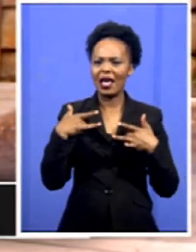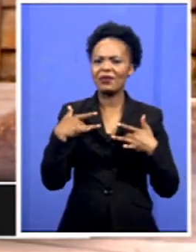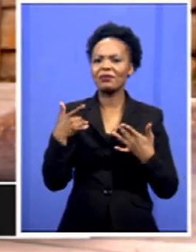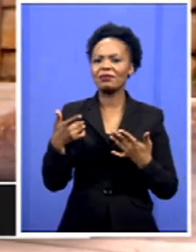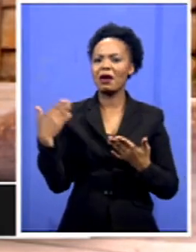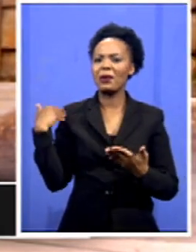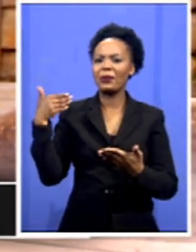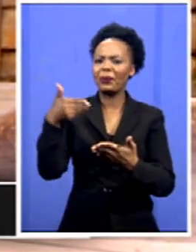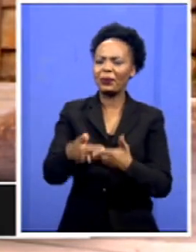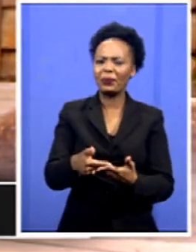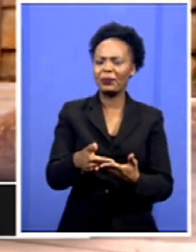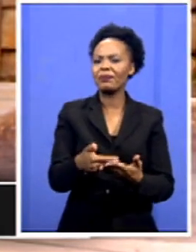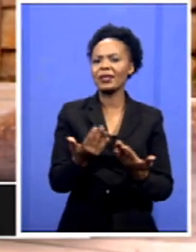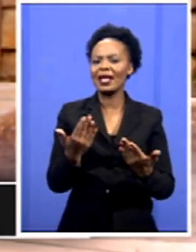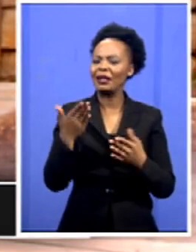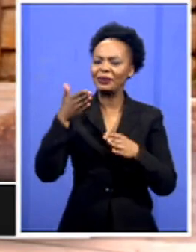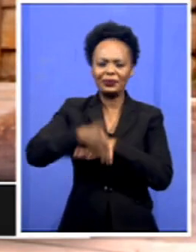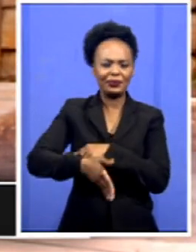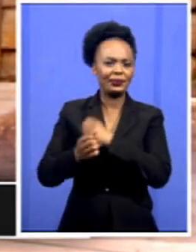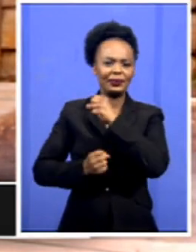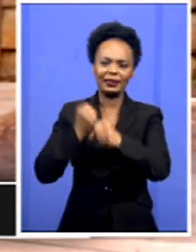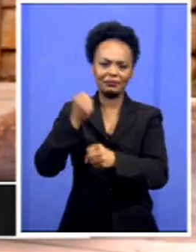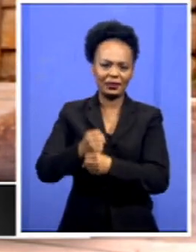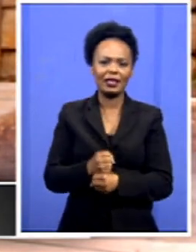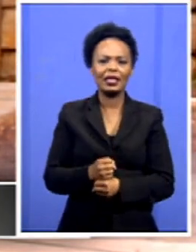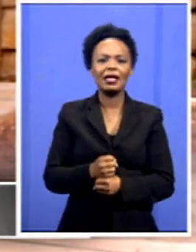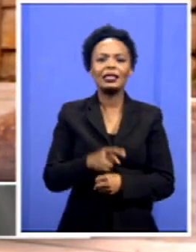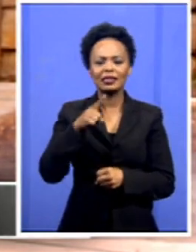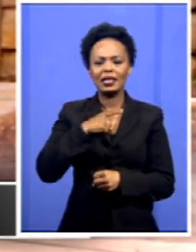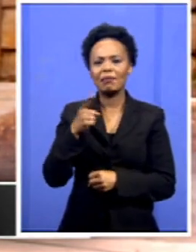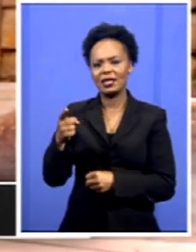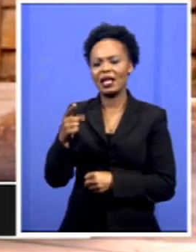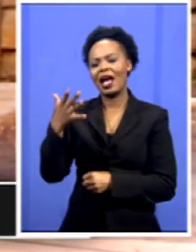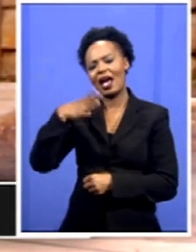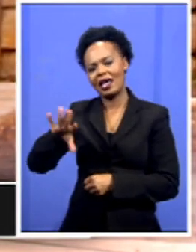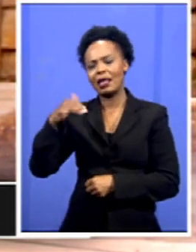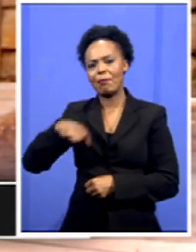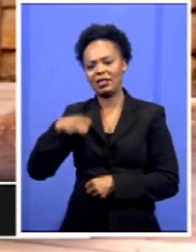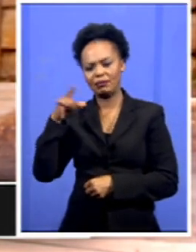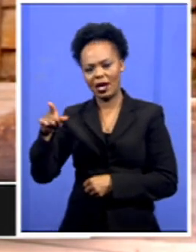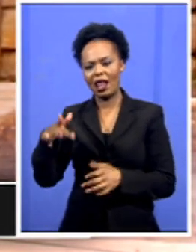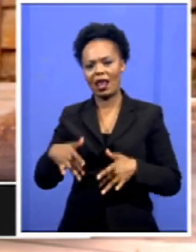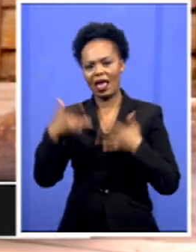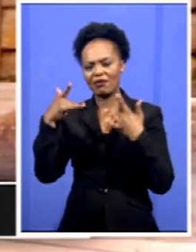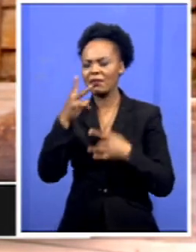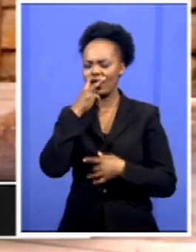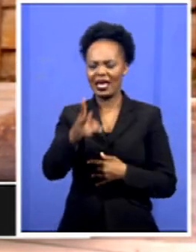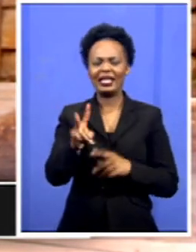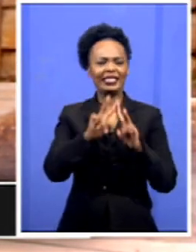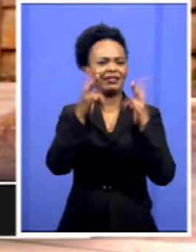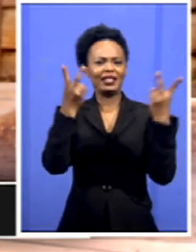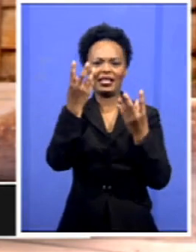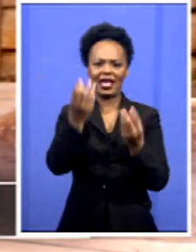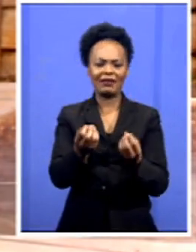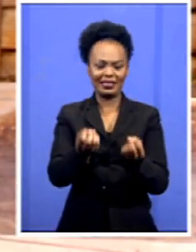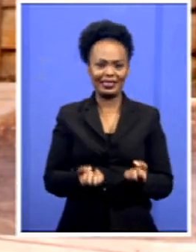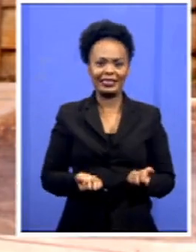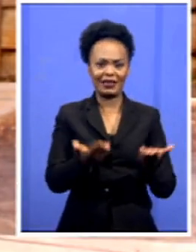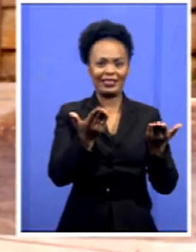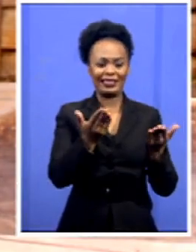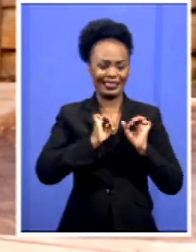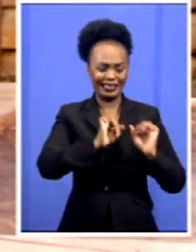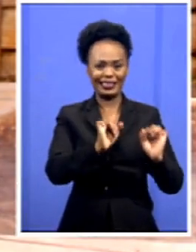since forever, but I also lived in the other municipality, so I can see the difference. The service delivery here